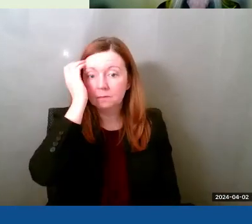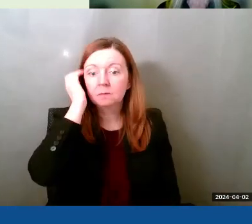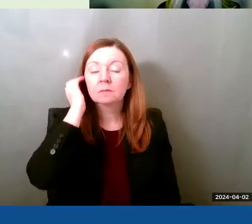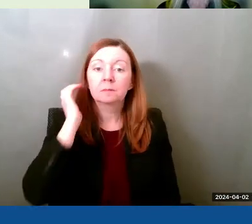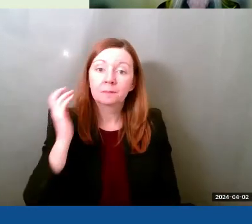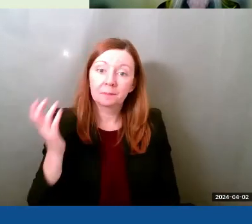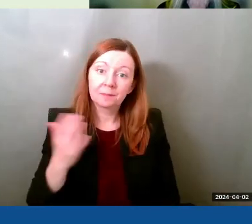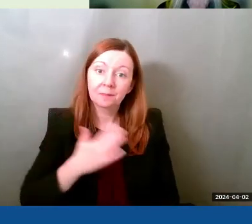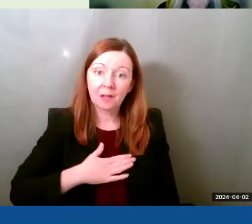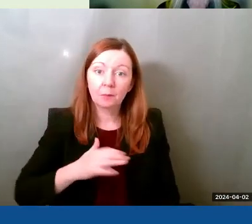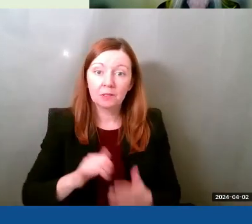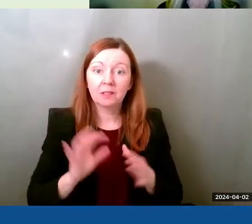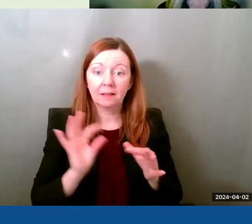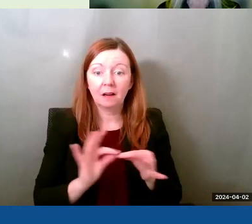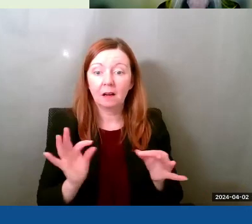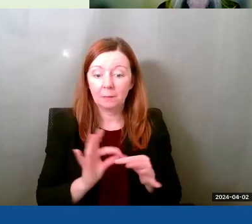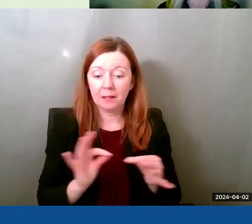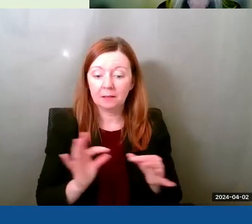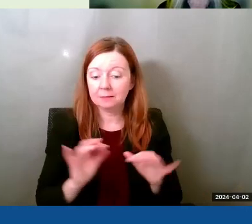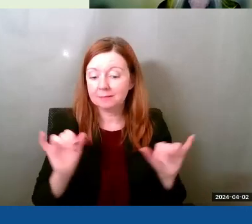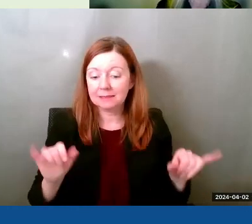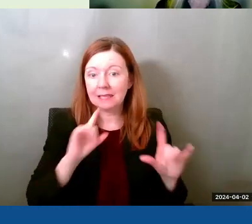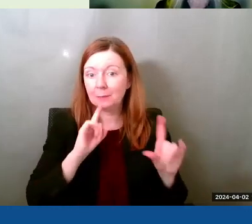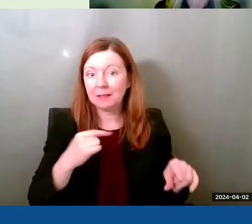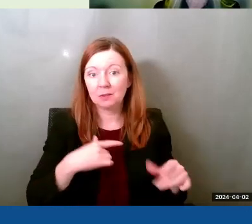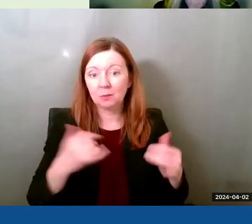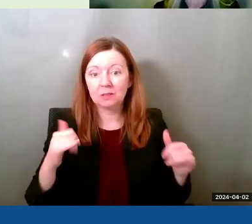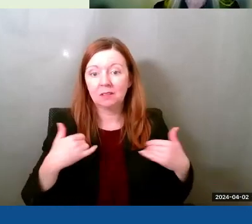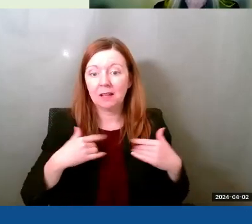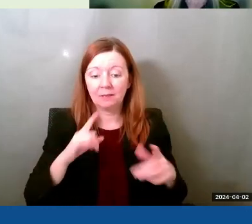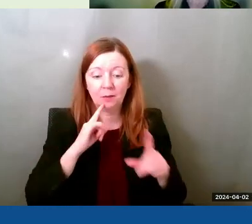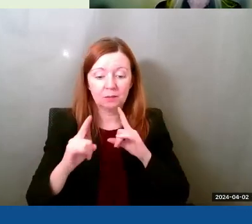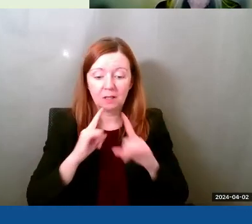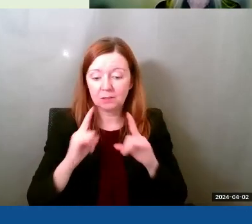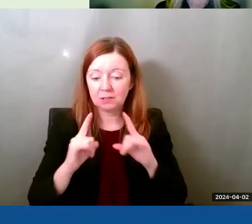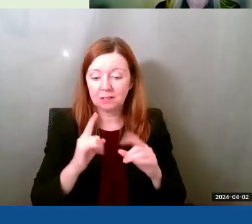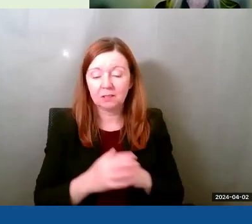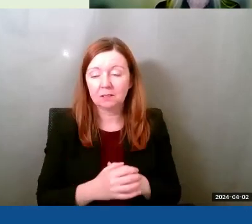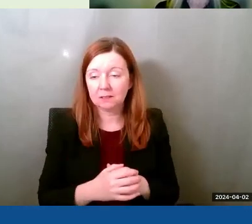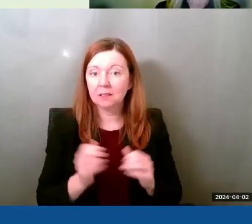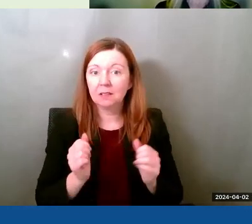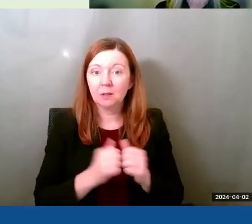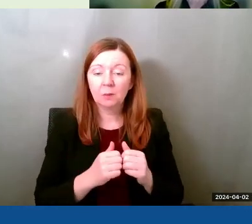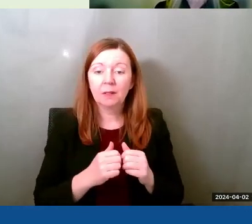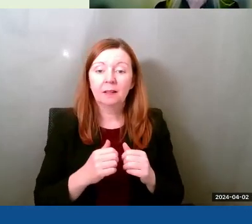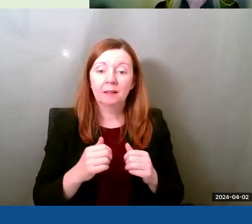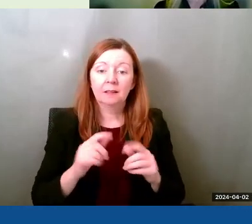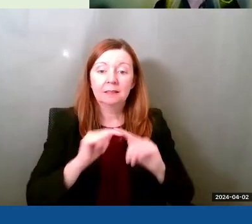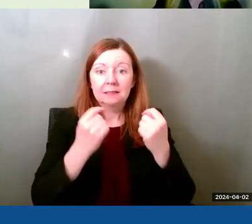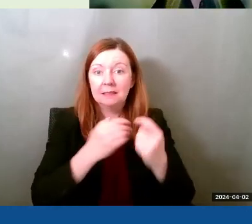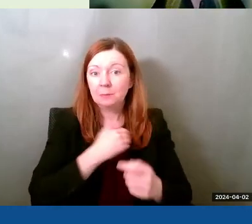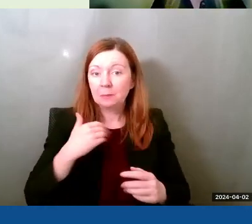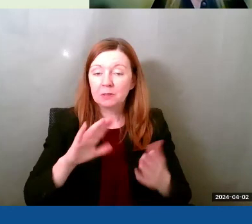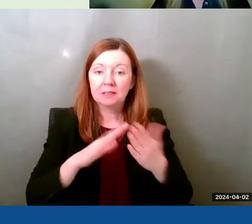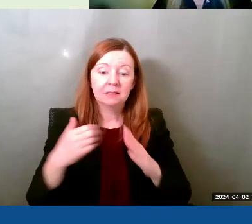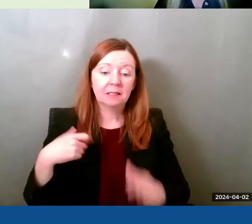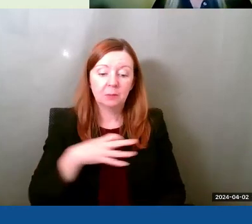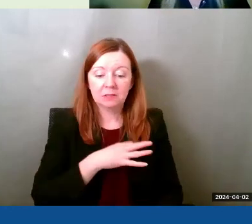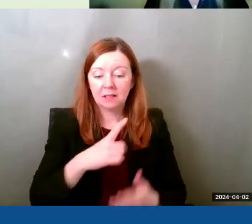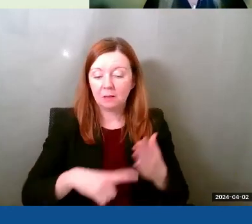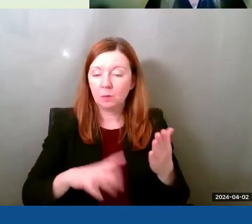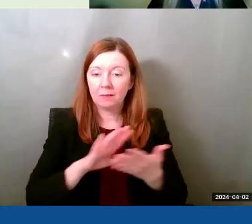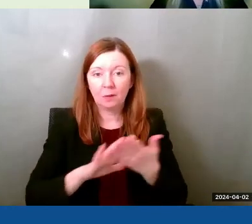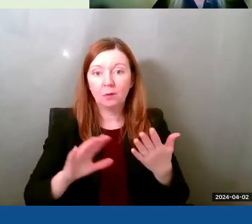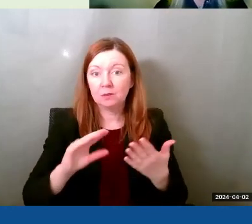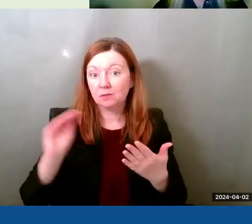Yeah, appreciate that comment, and have the same answer that we're still having those conversations with the community members and city personnel on what those rates